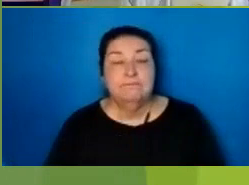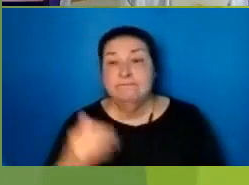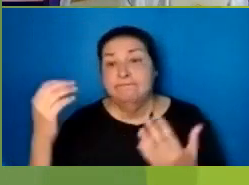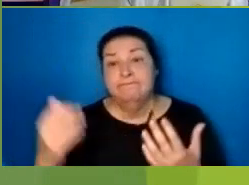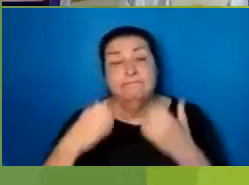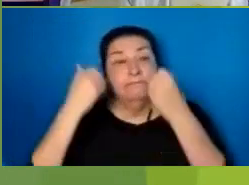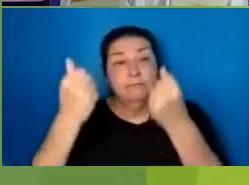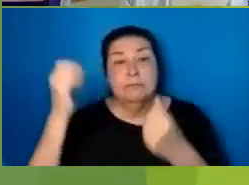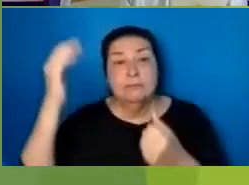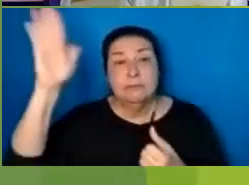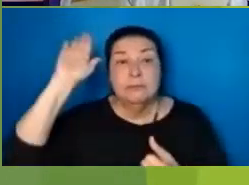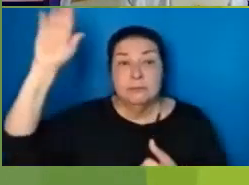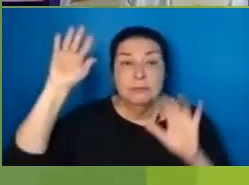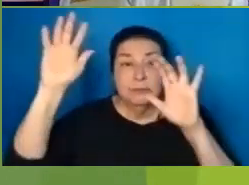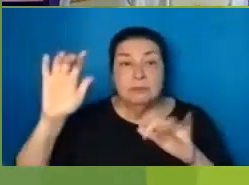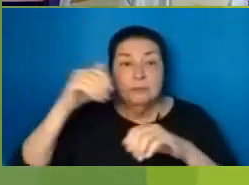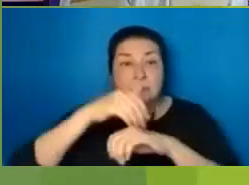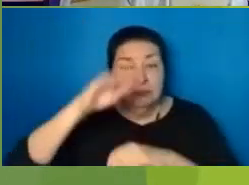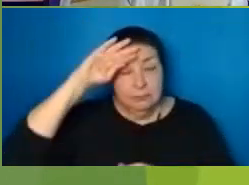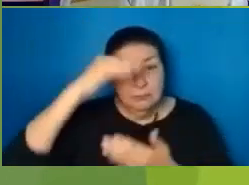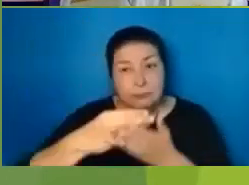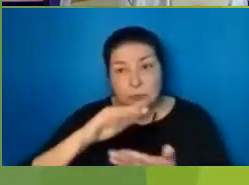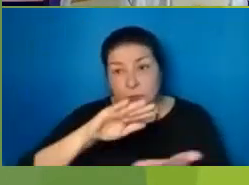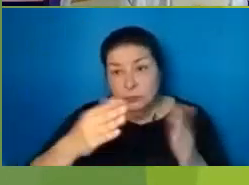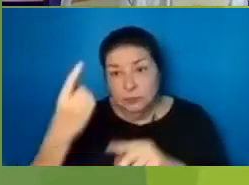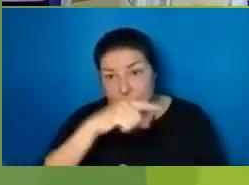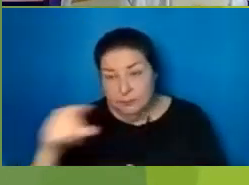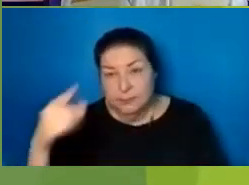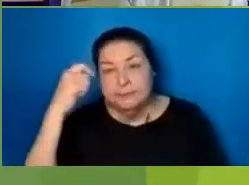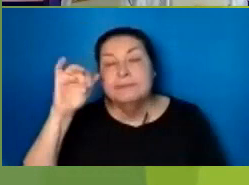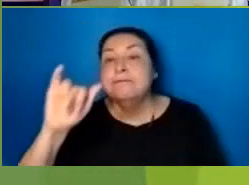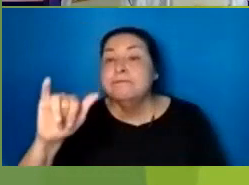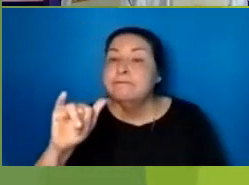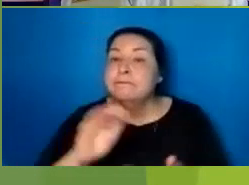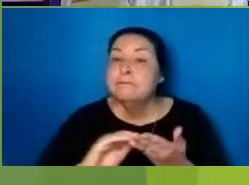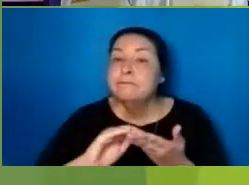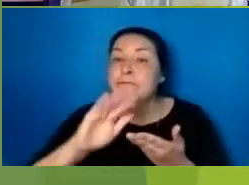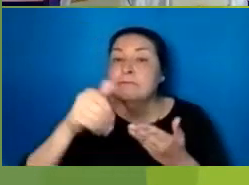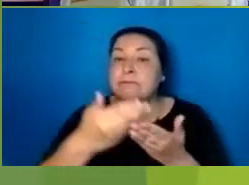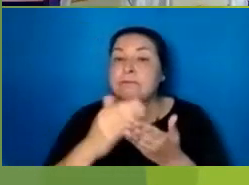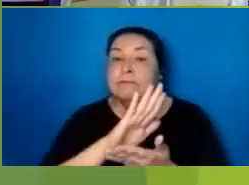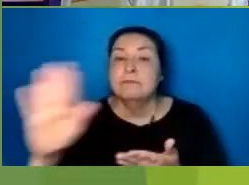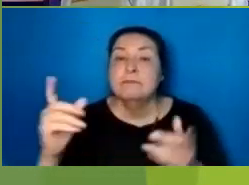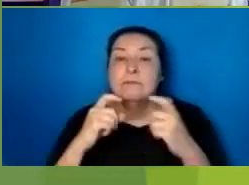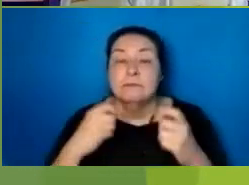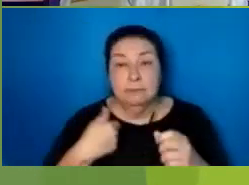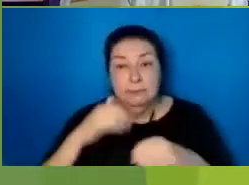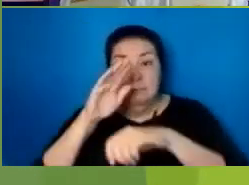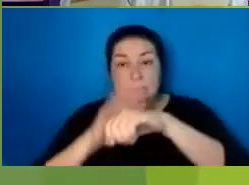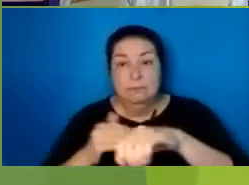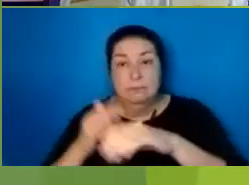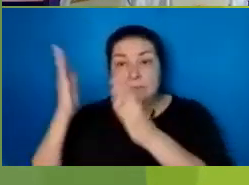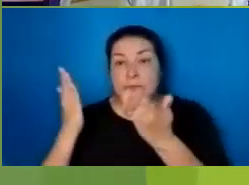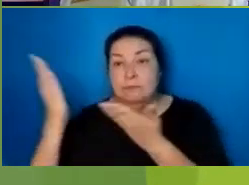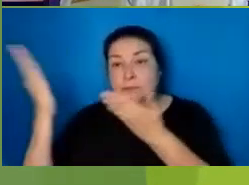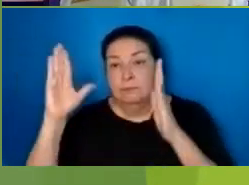Almighty God, in his mercy, has given his Son to die for you, and for his sake forgives you all of your sins. As a called and ordained servant